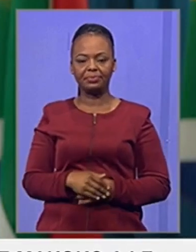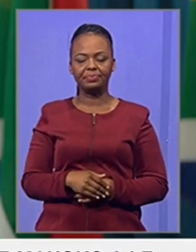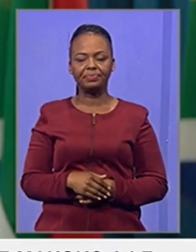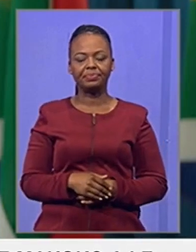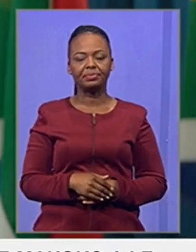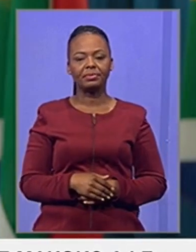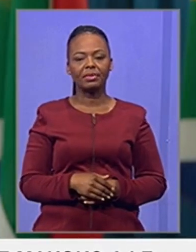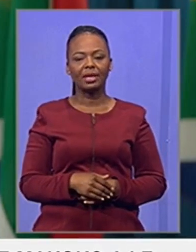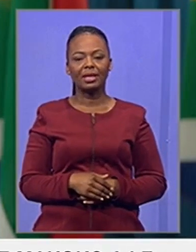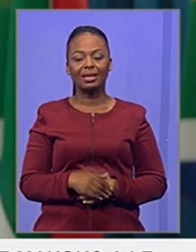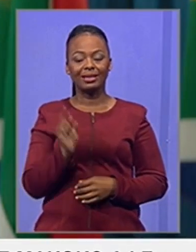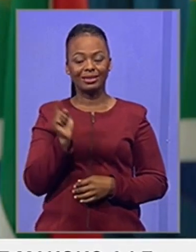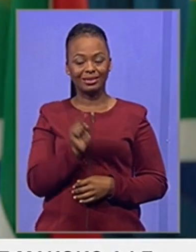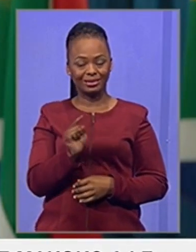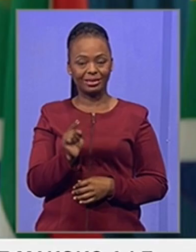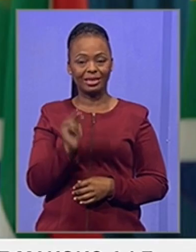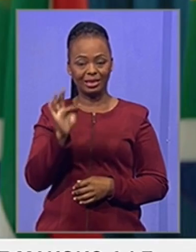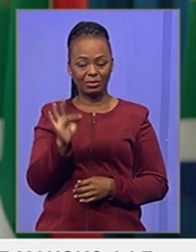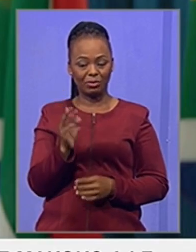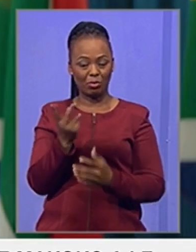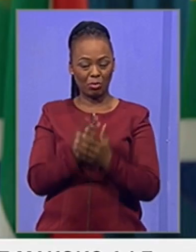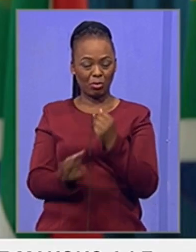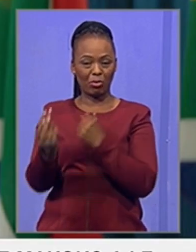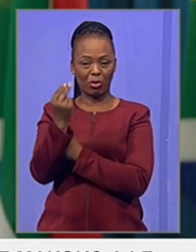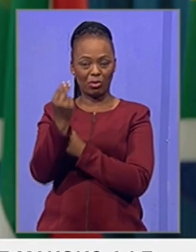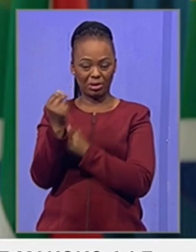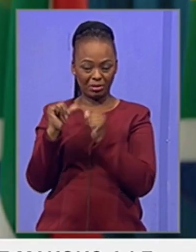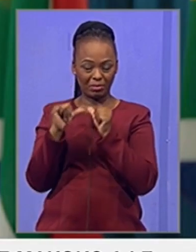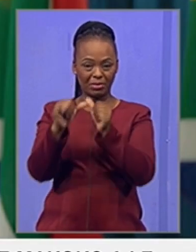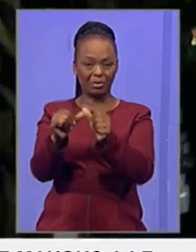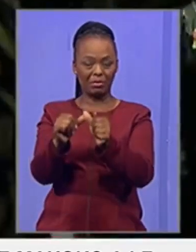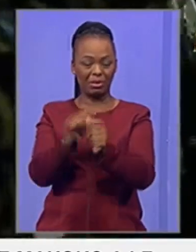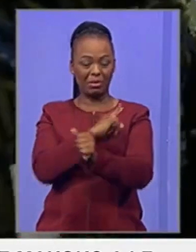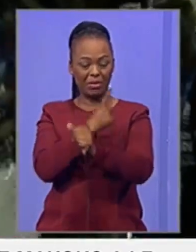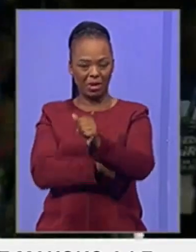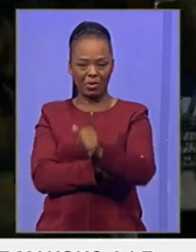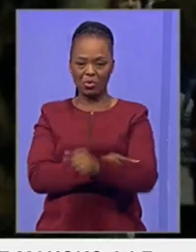mistake, this will seal our country's doom.